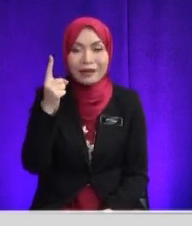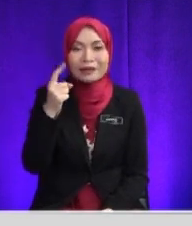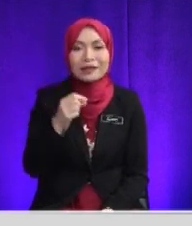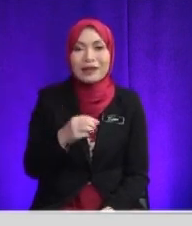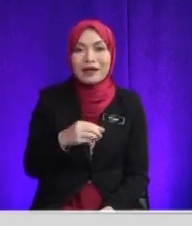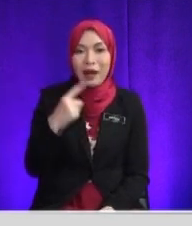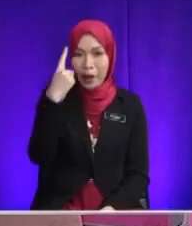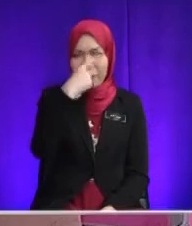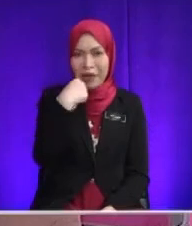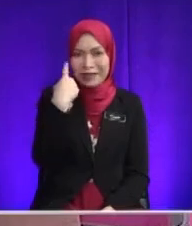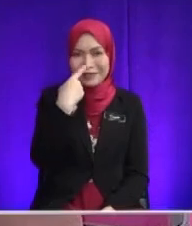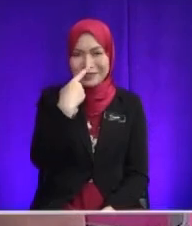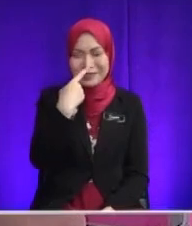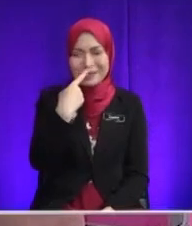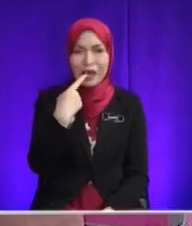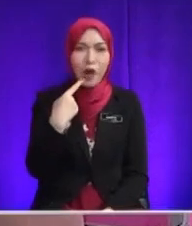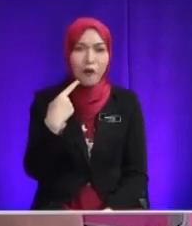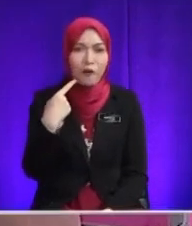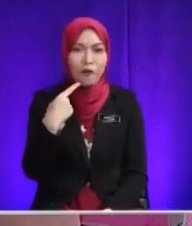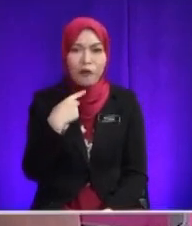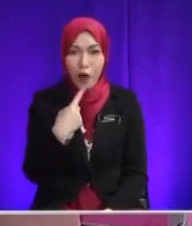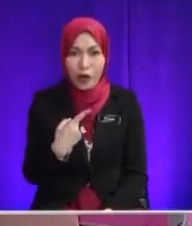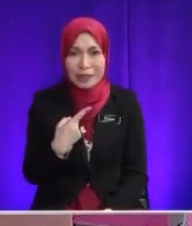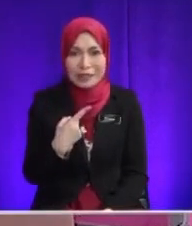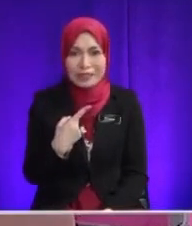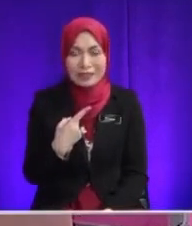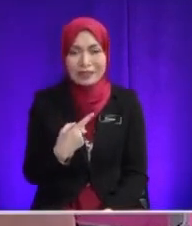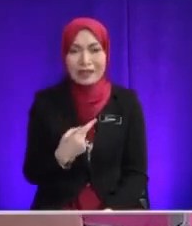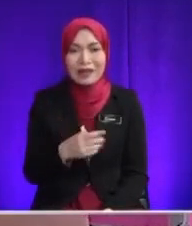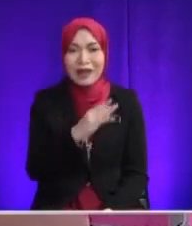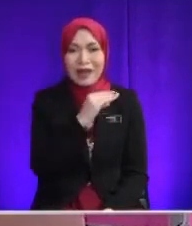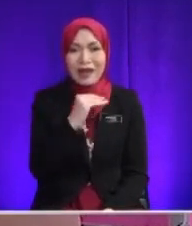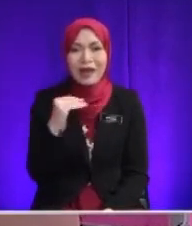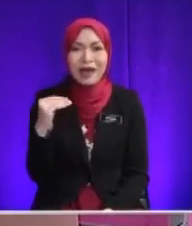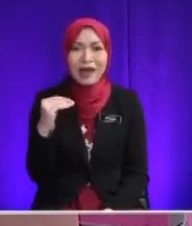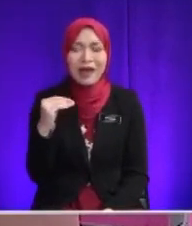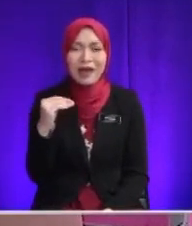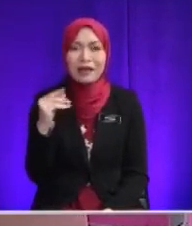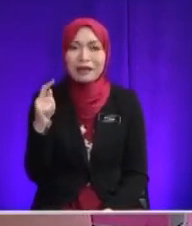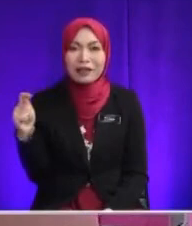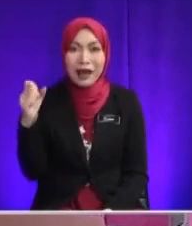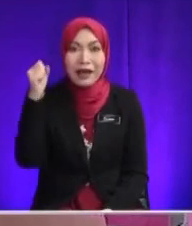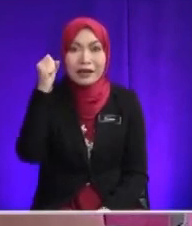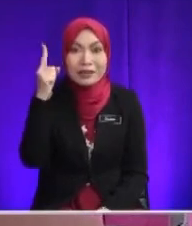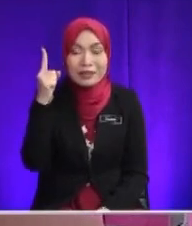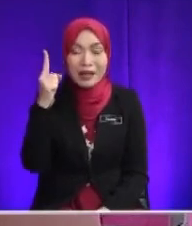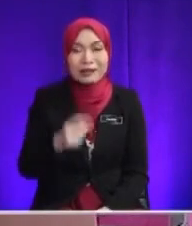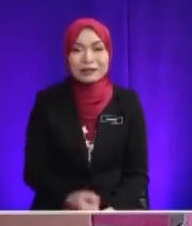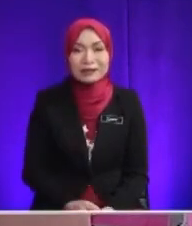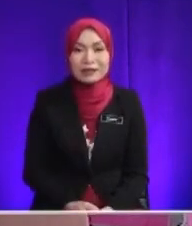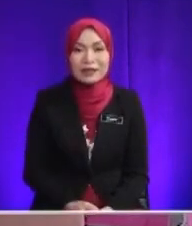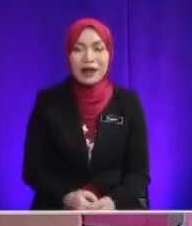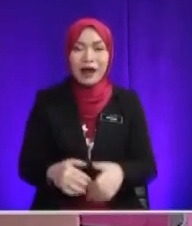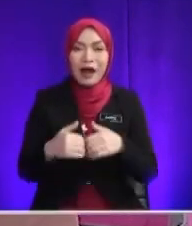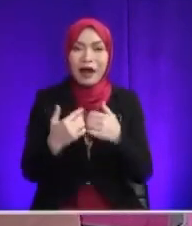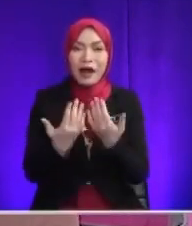speaker through the voice or tone used by the speaker. And last but not least, they also listen to understand and evaluate the speaker's viewpoint